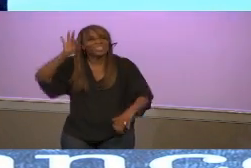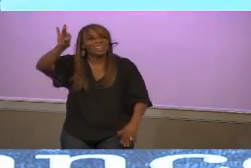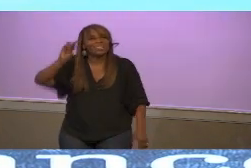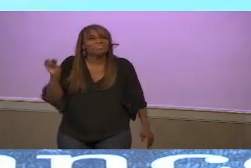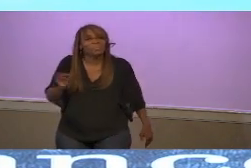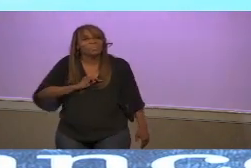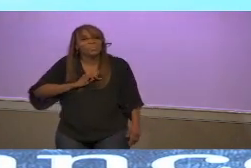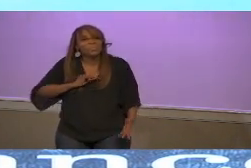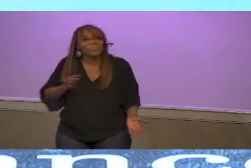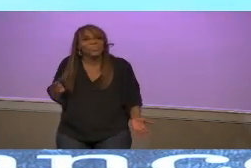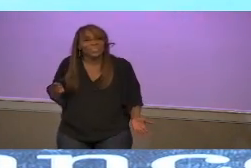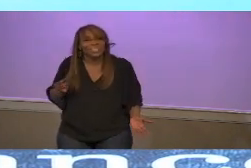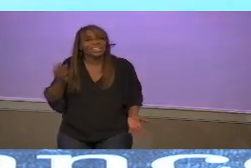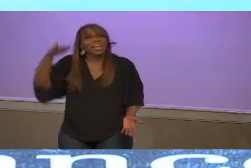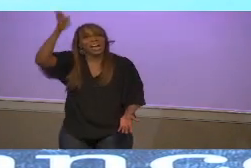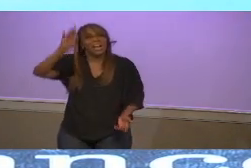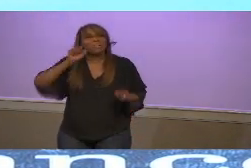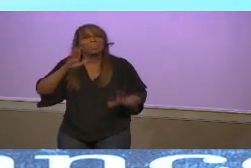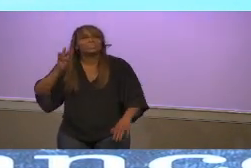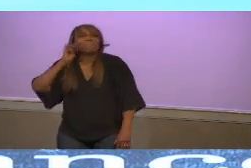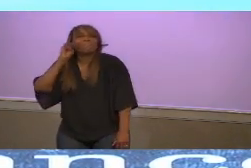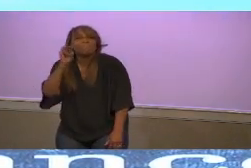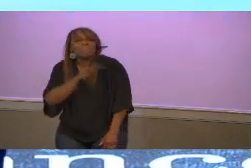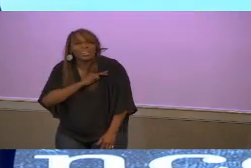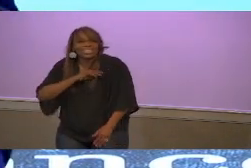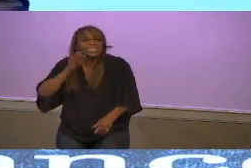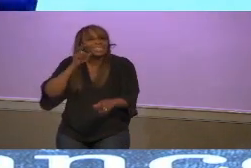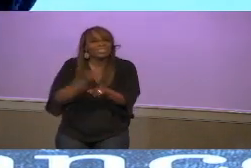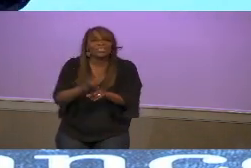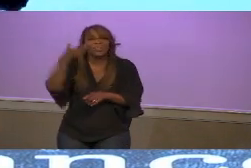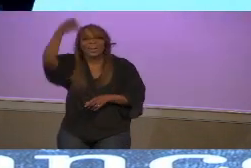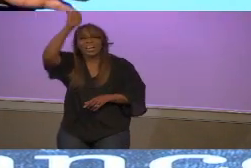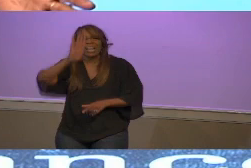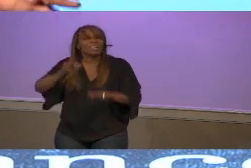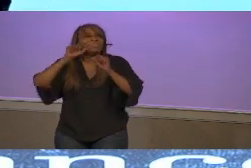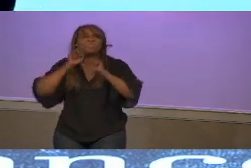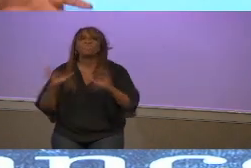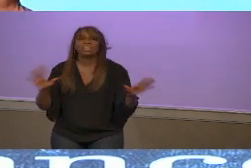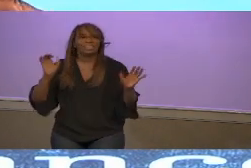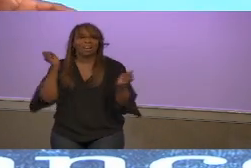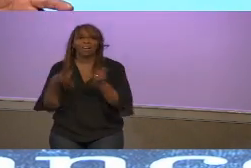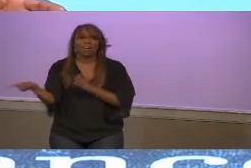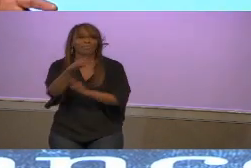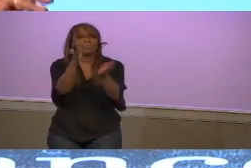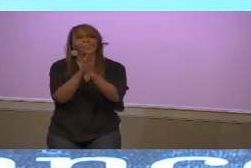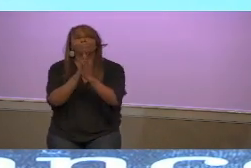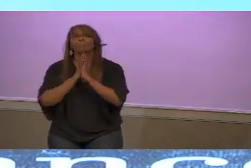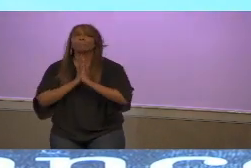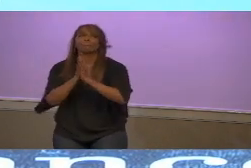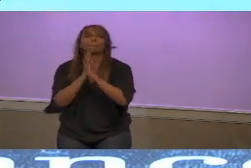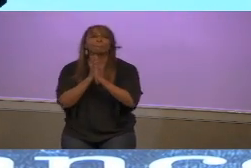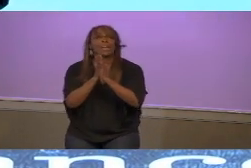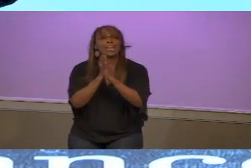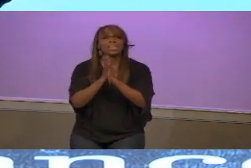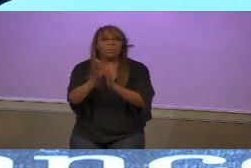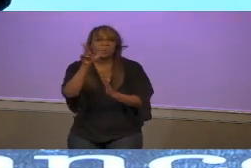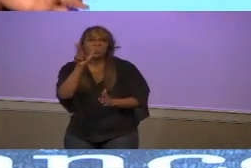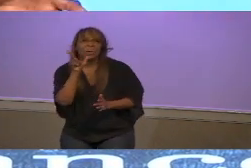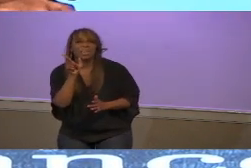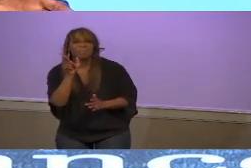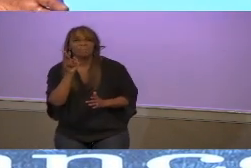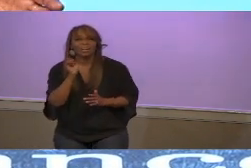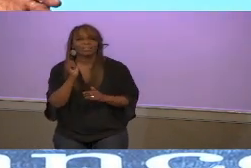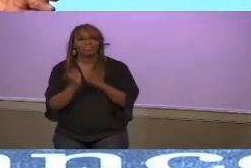McGriff. God bless you, Sister Monica. God bless each and every one of you. And I pray that as you see 20 more